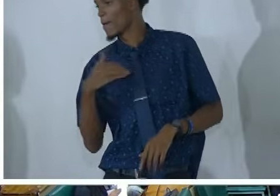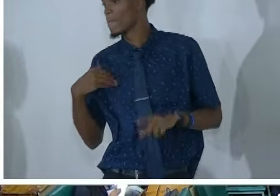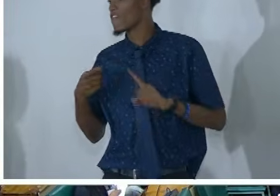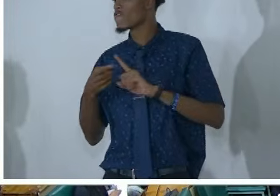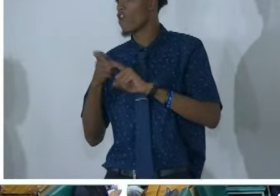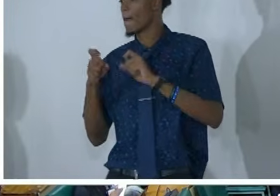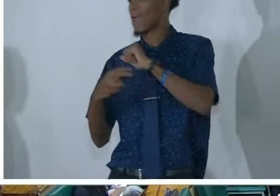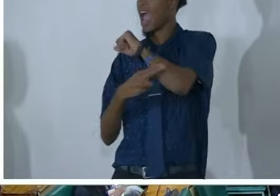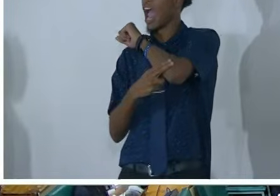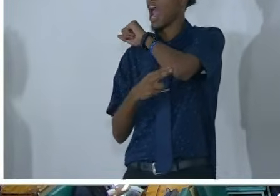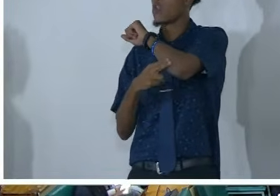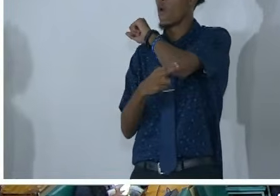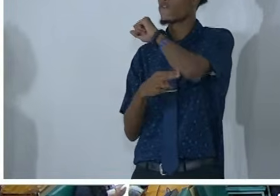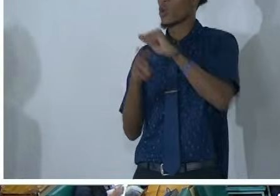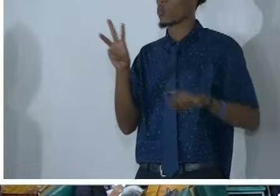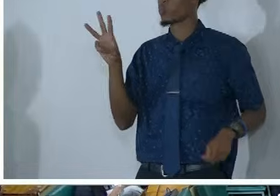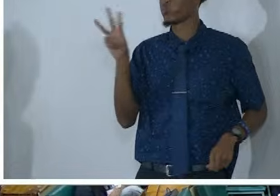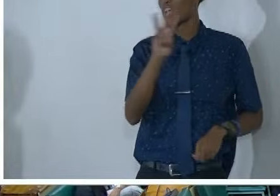Western.